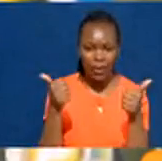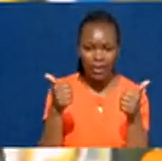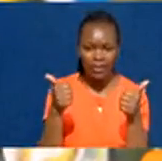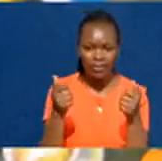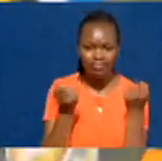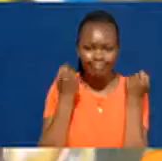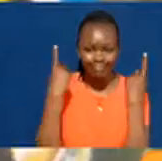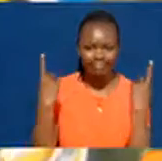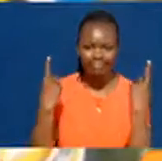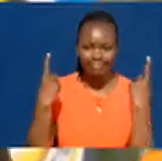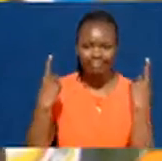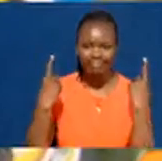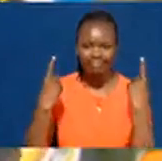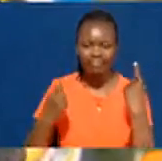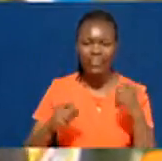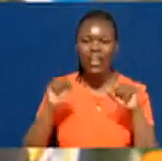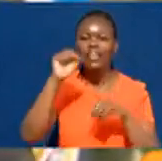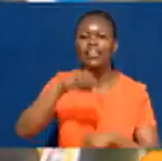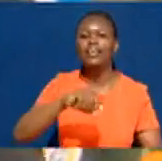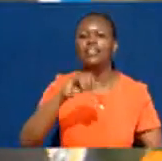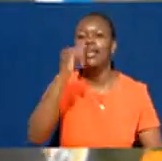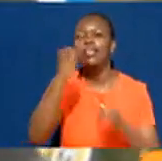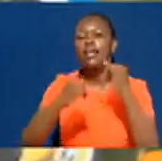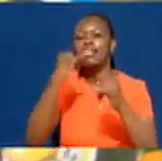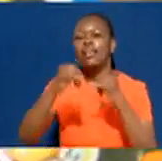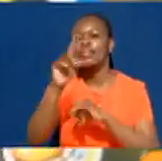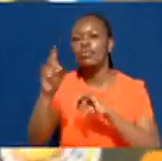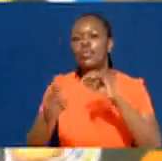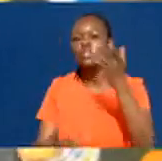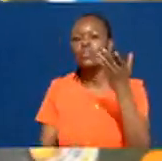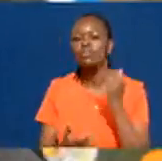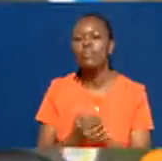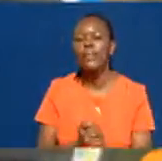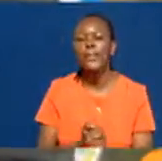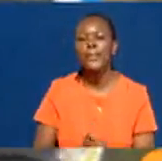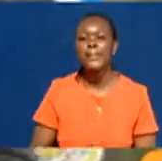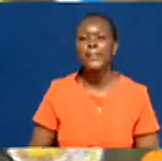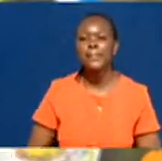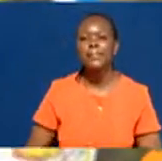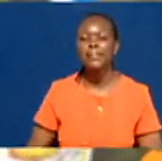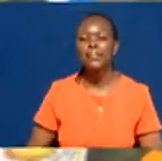That's how. Yes, one last question.